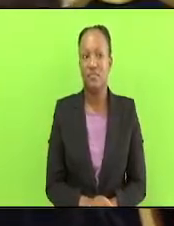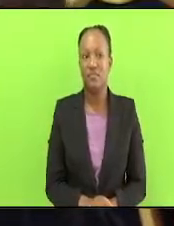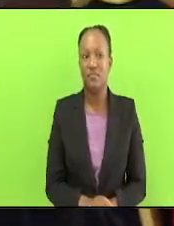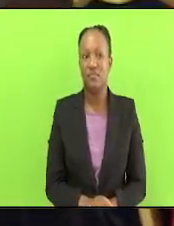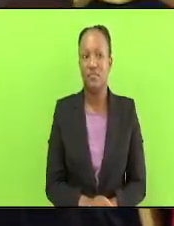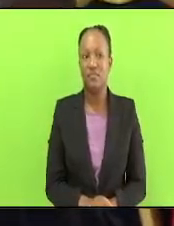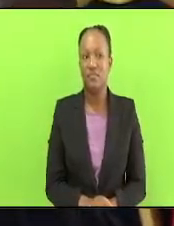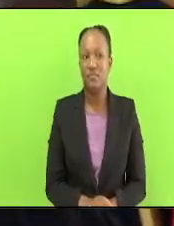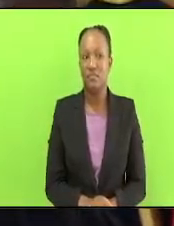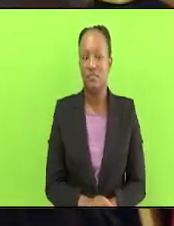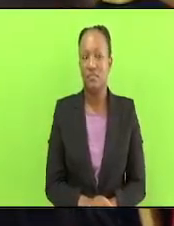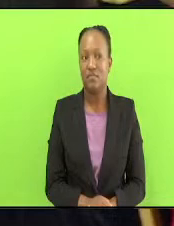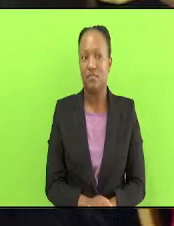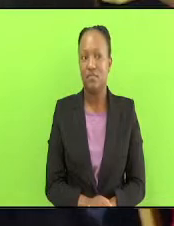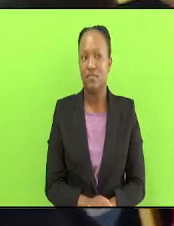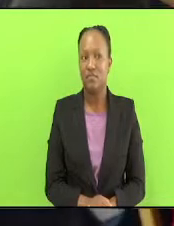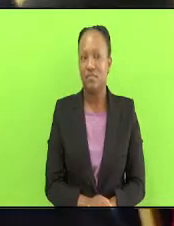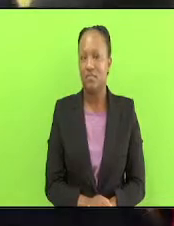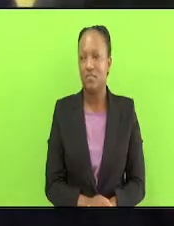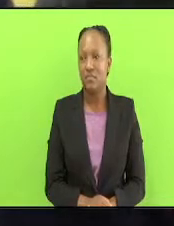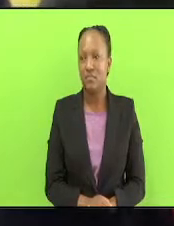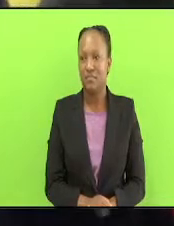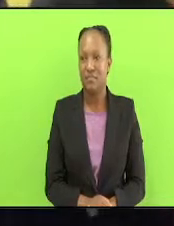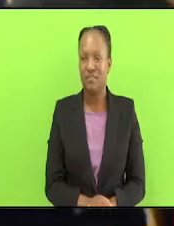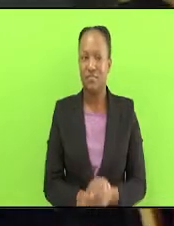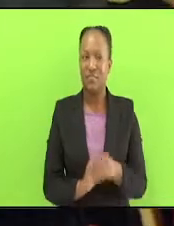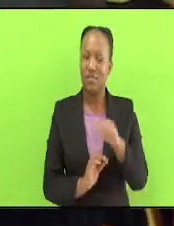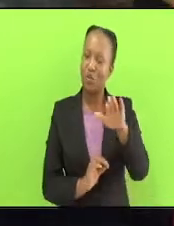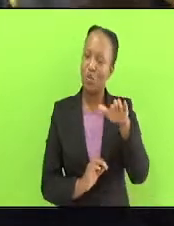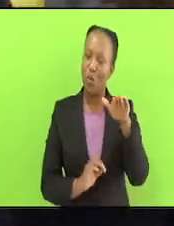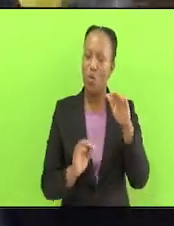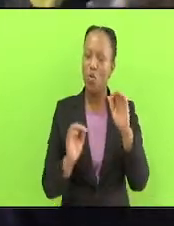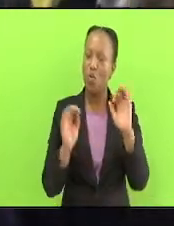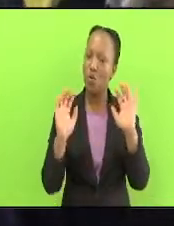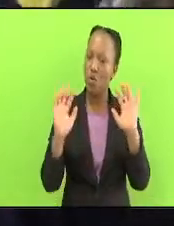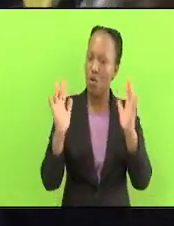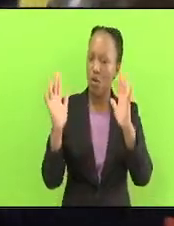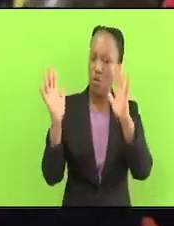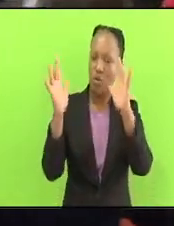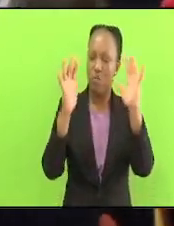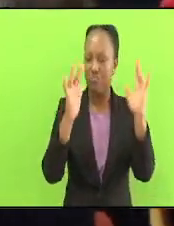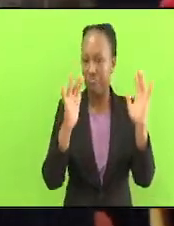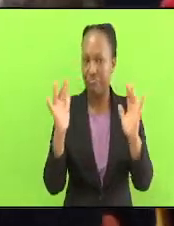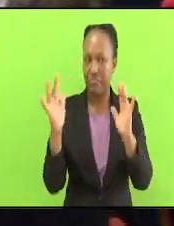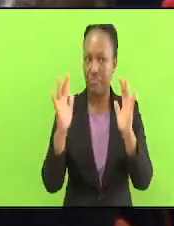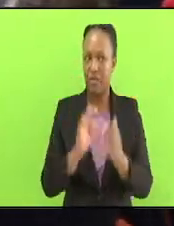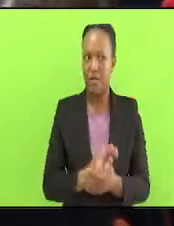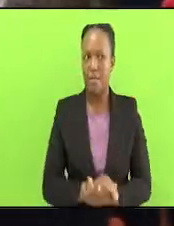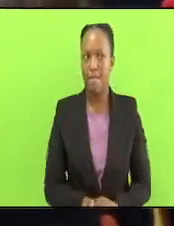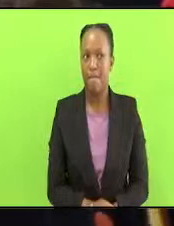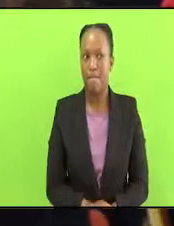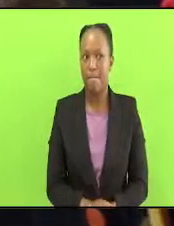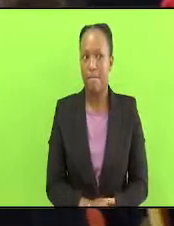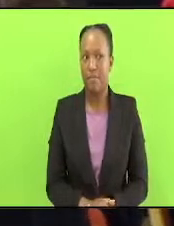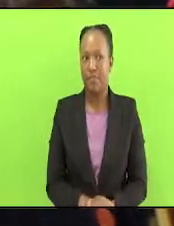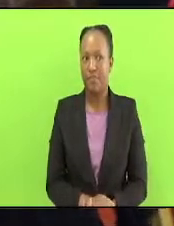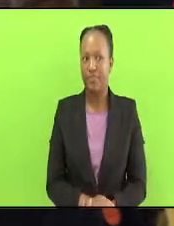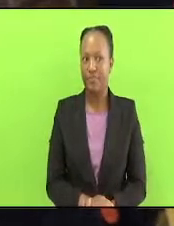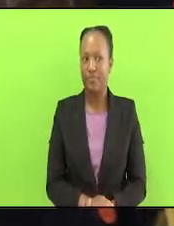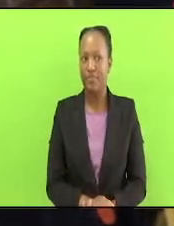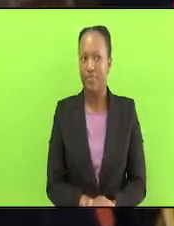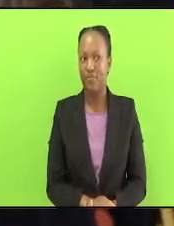ndabe sitha sotoho kama kodongo nkosi yamaphandle ngwenya mabuyeni Where he's reciting the